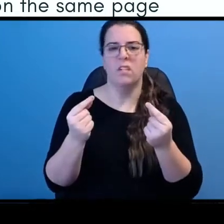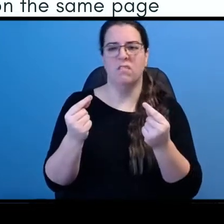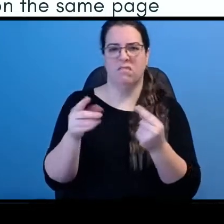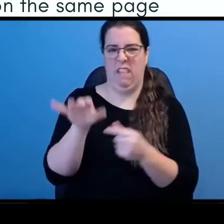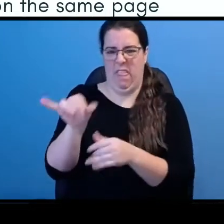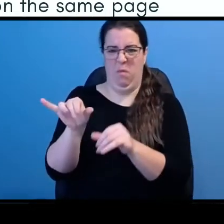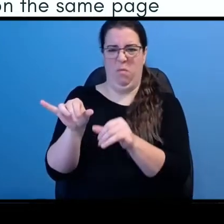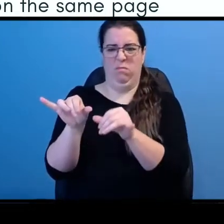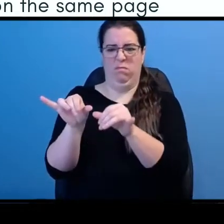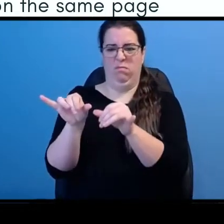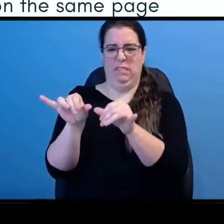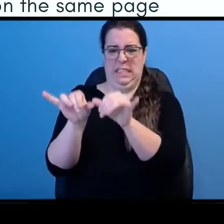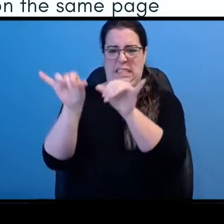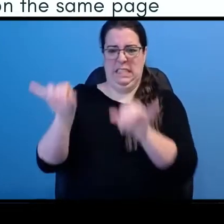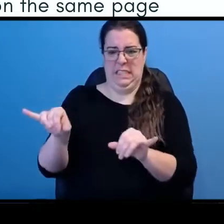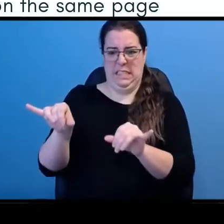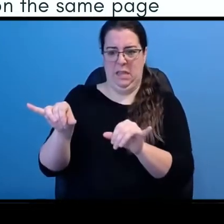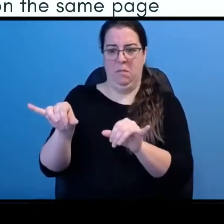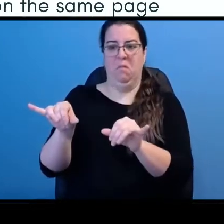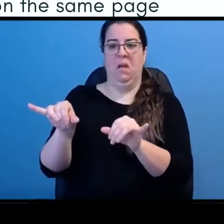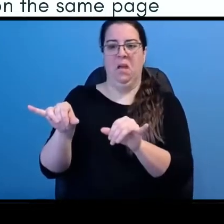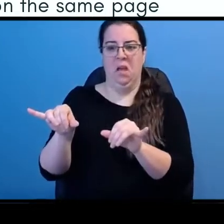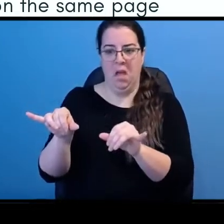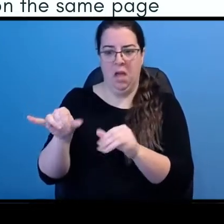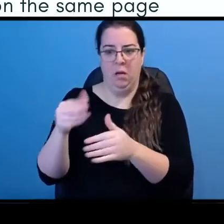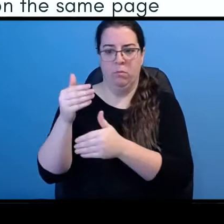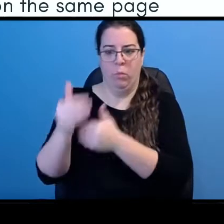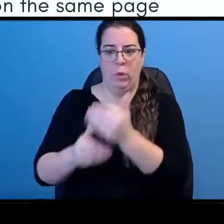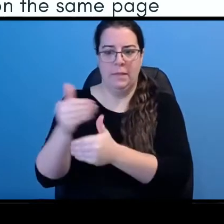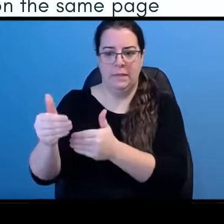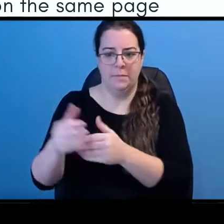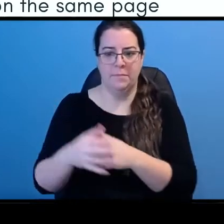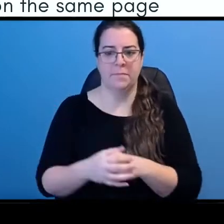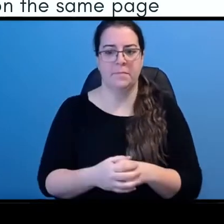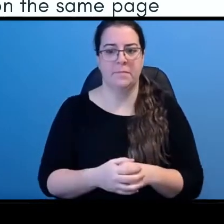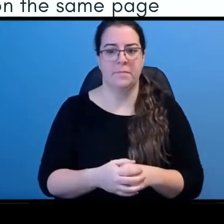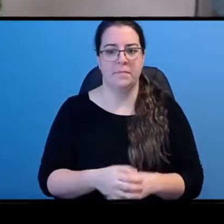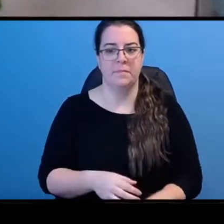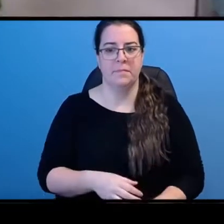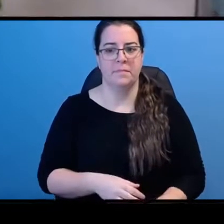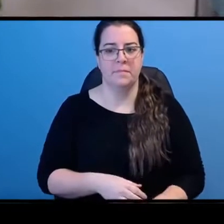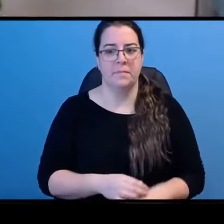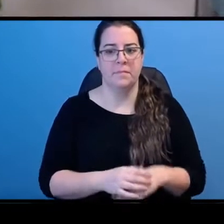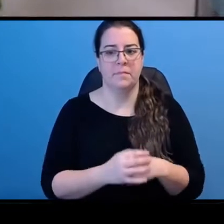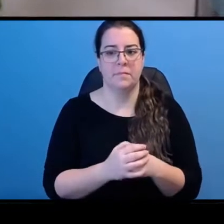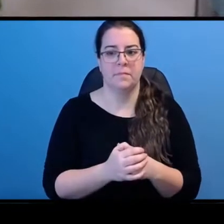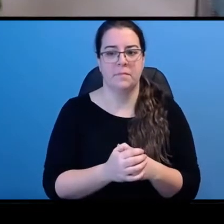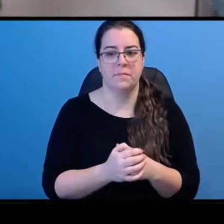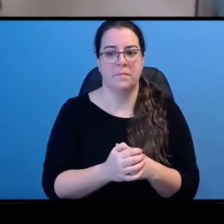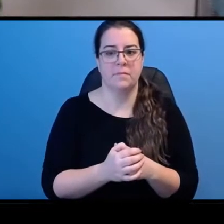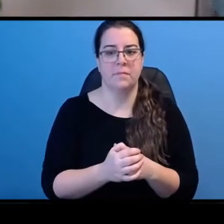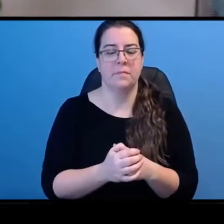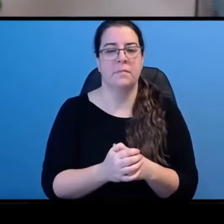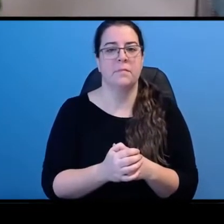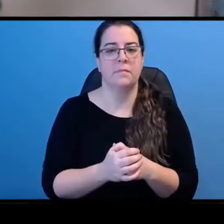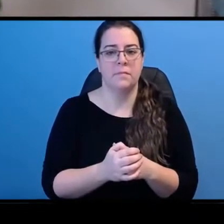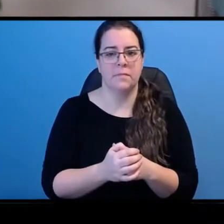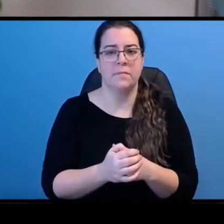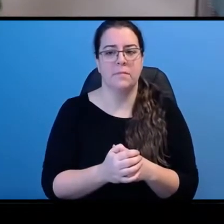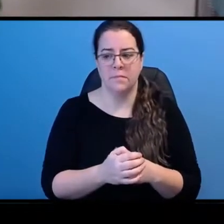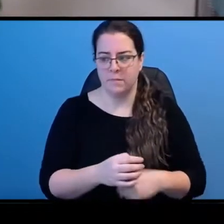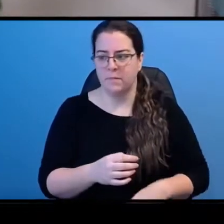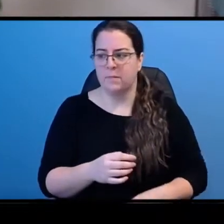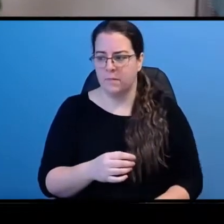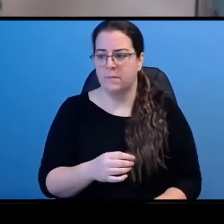process for first-time applicants. So if you've never applied to Canada Council before, this will be part of that